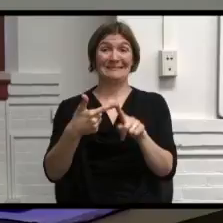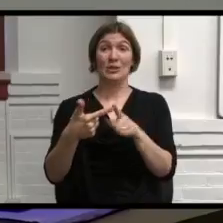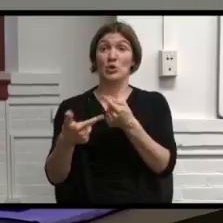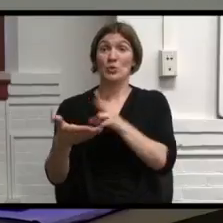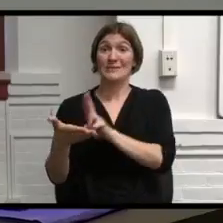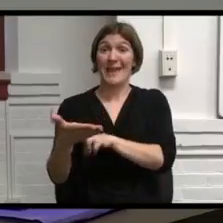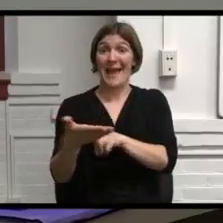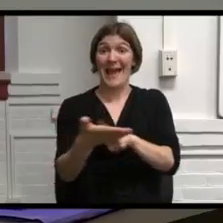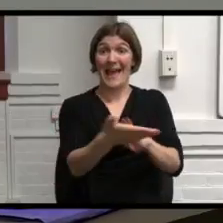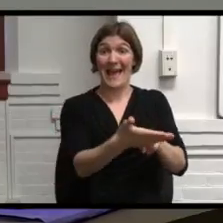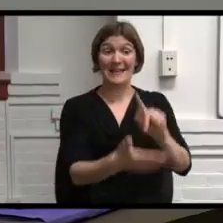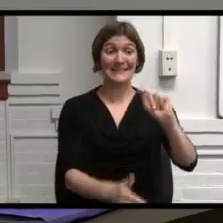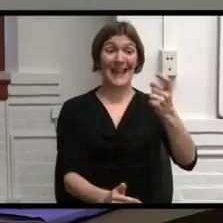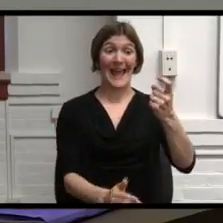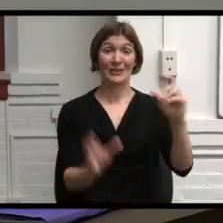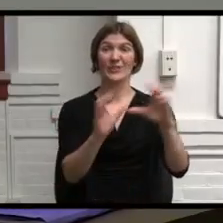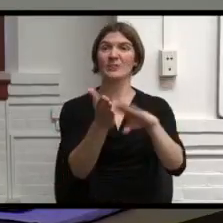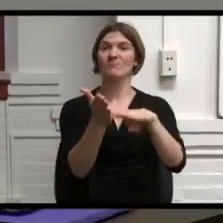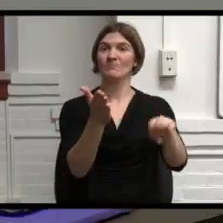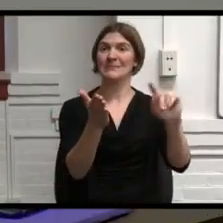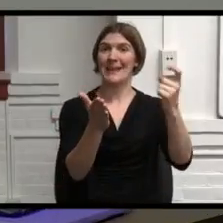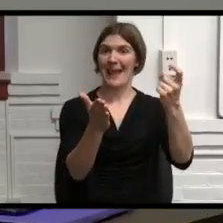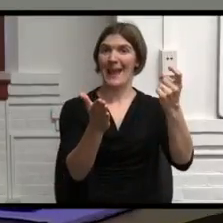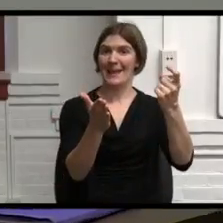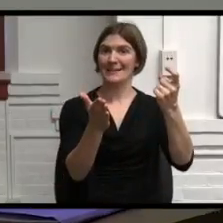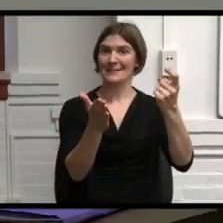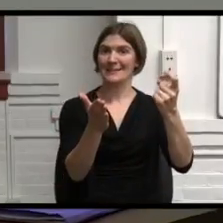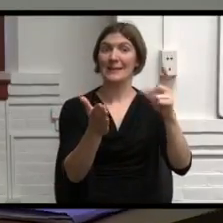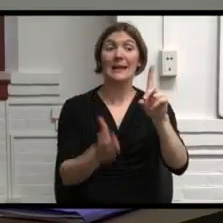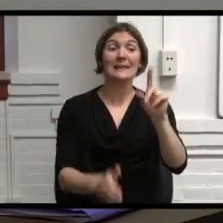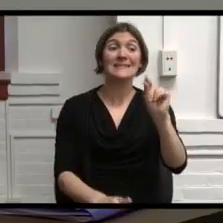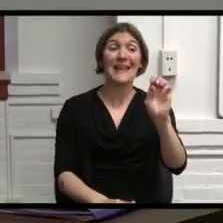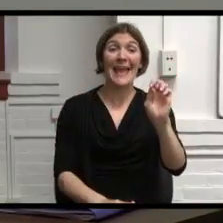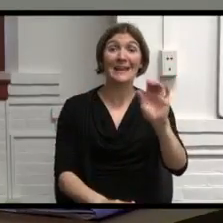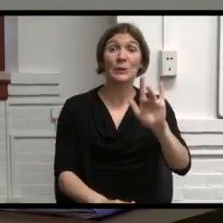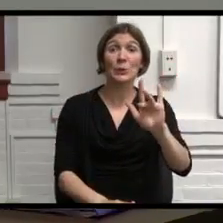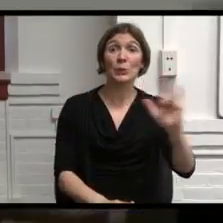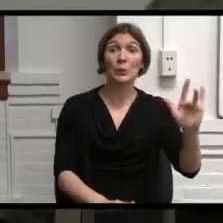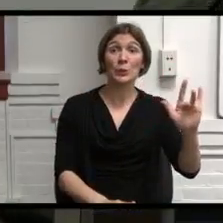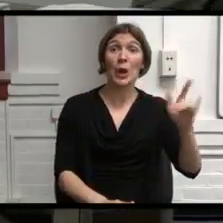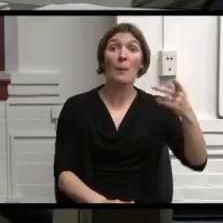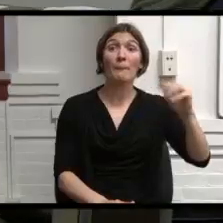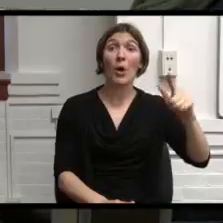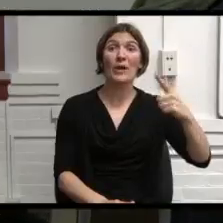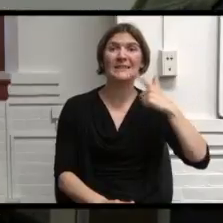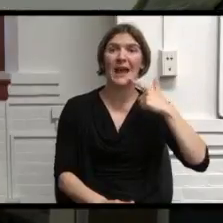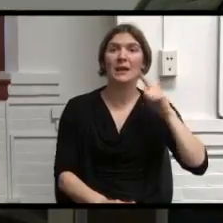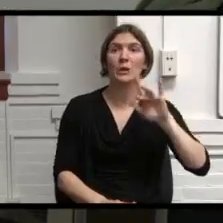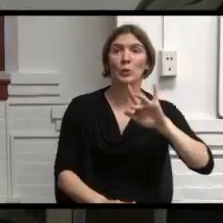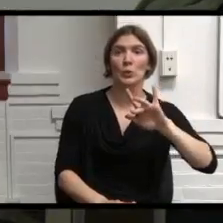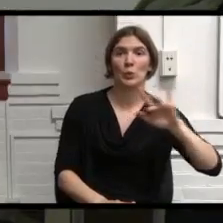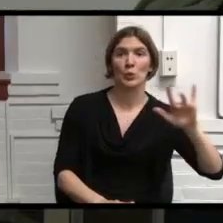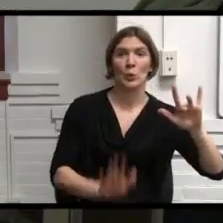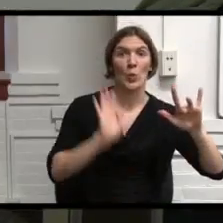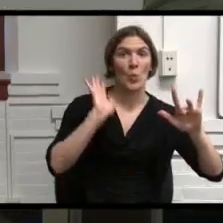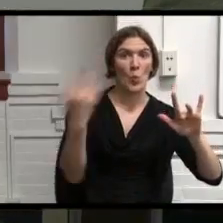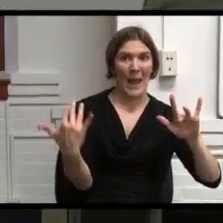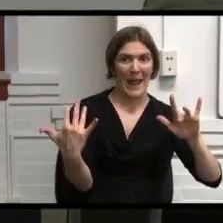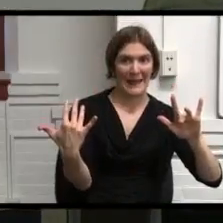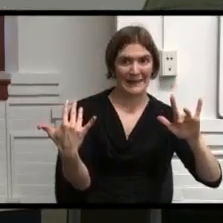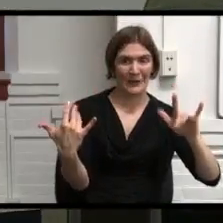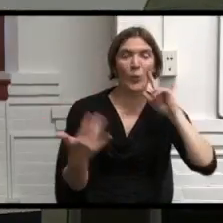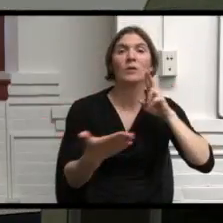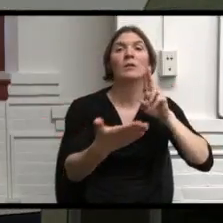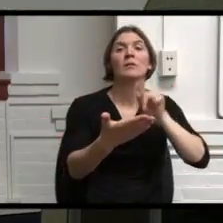sign the tax certificate, there's a place for a date to be filled in, and Paul has asked that we not fill that date in,